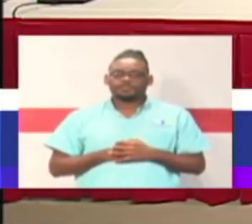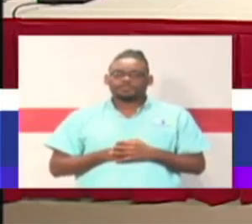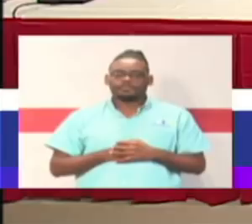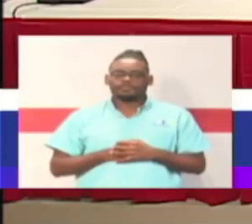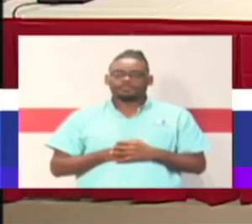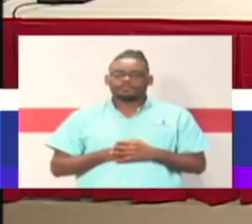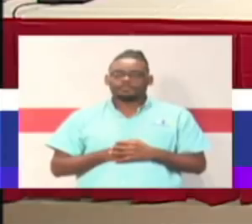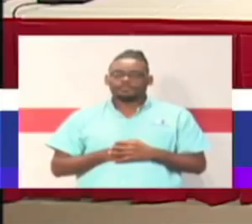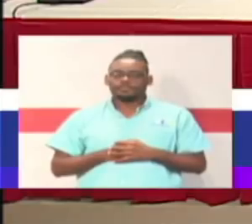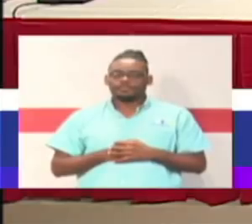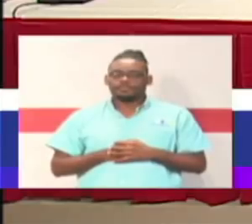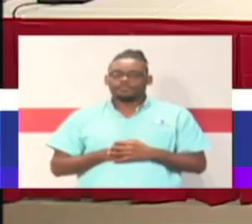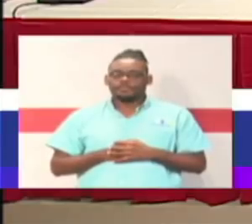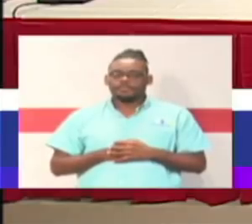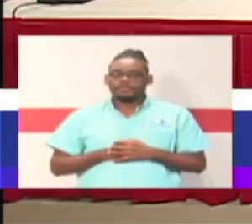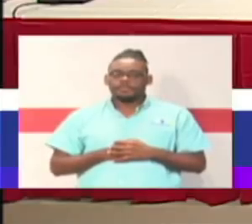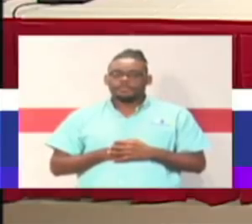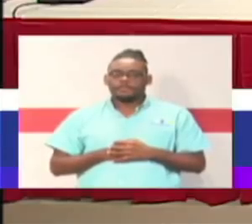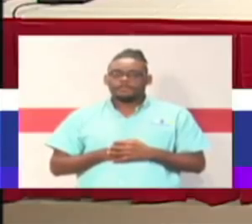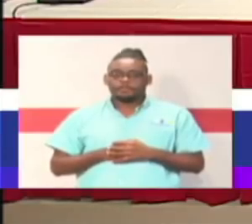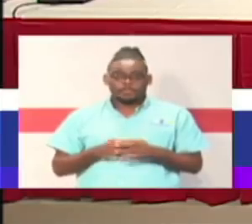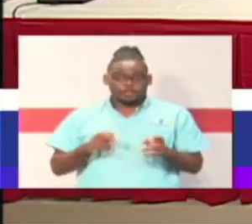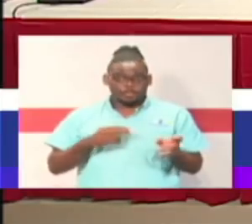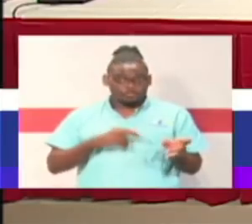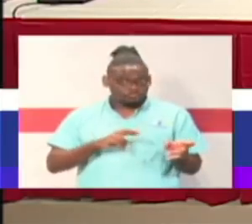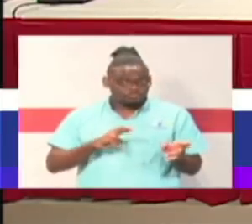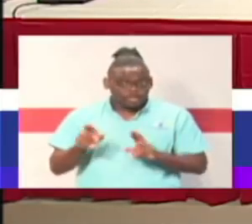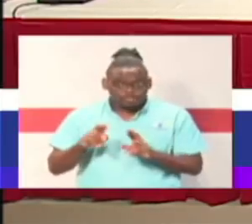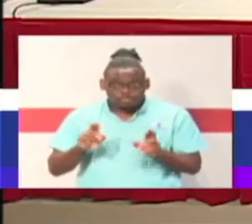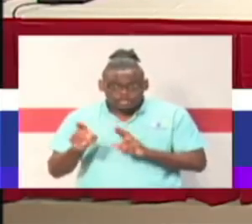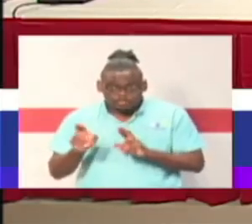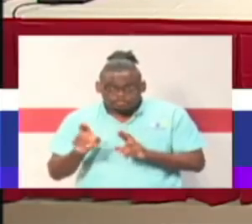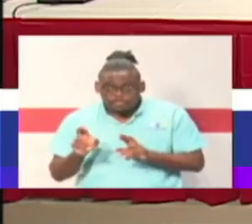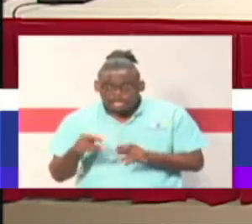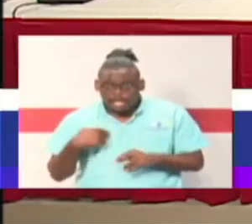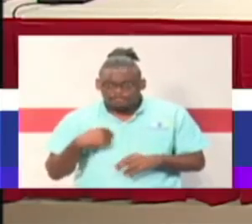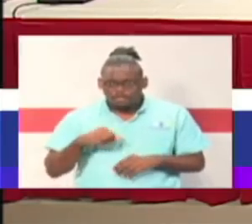Are we ready with Radio Tamron? I think they have a follow-up question at this point.